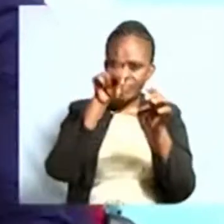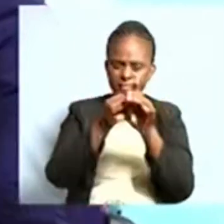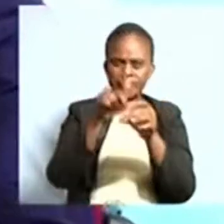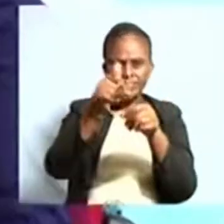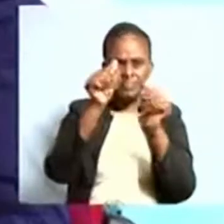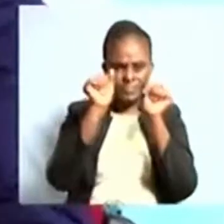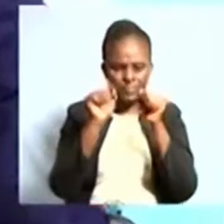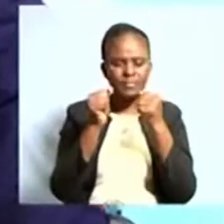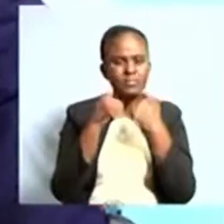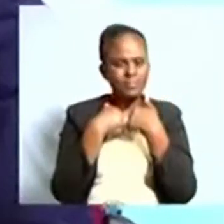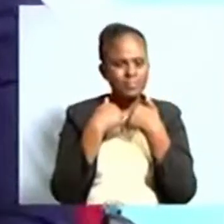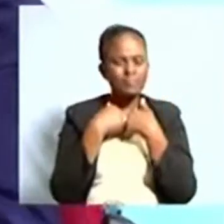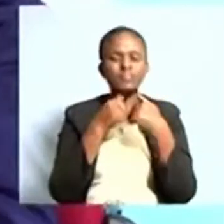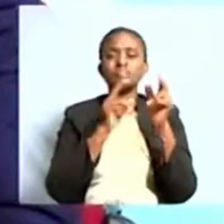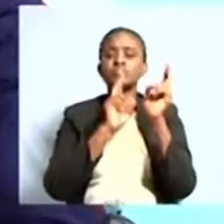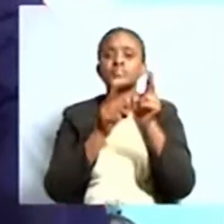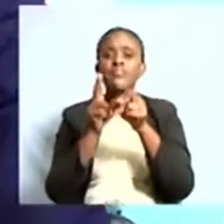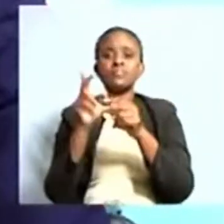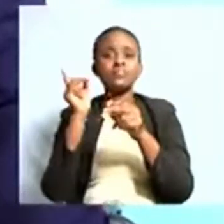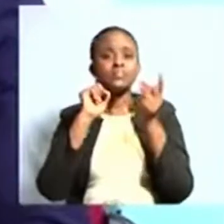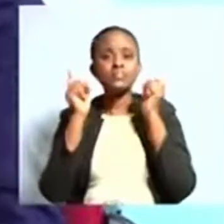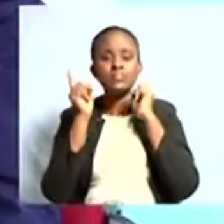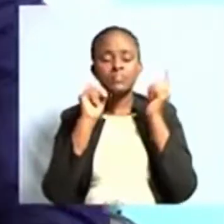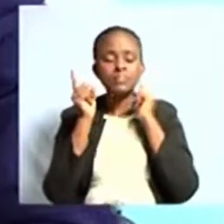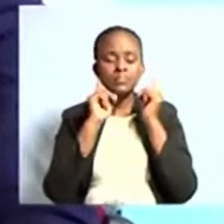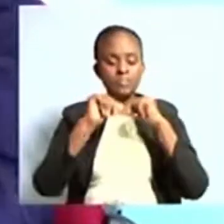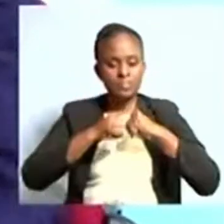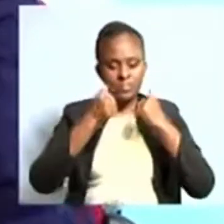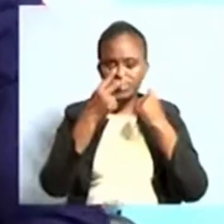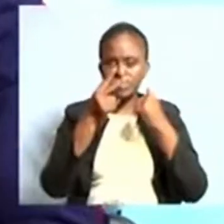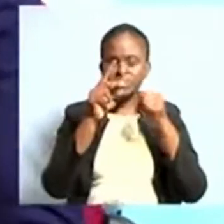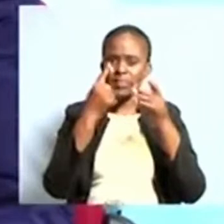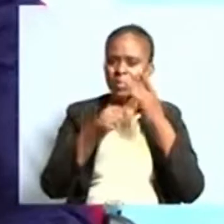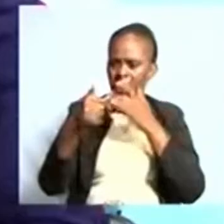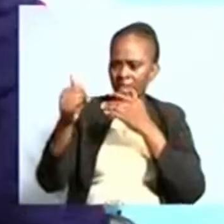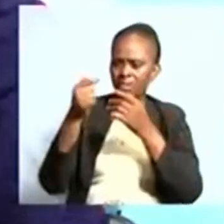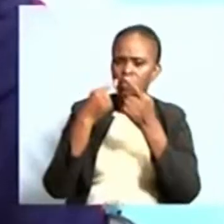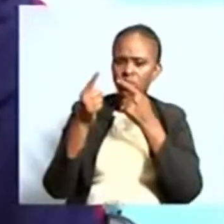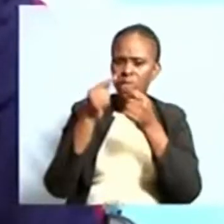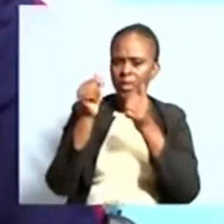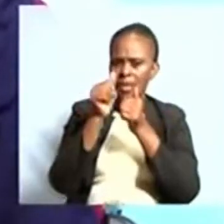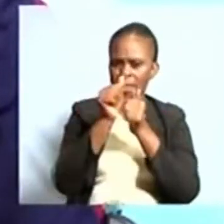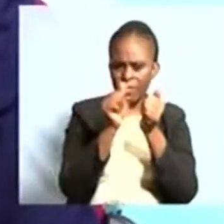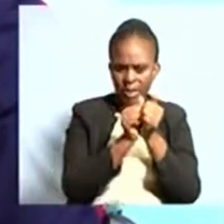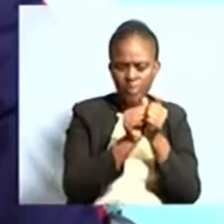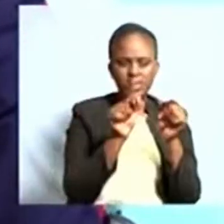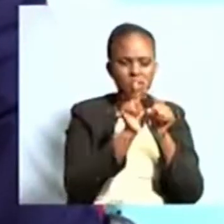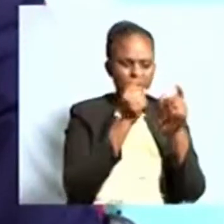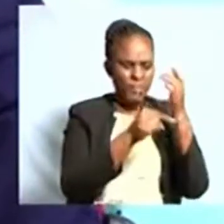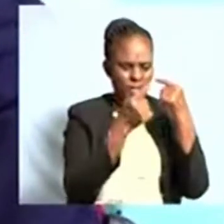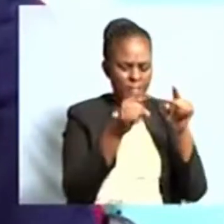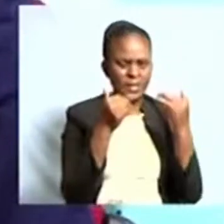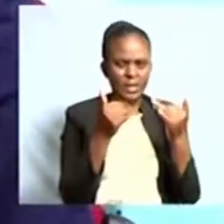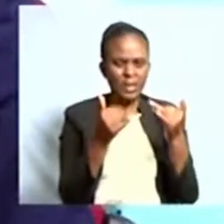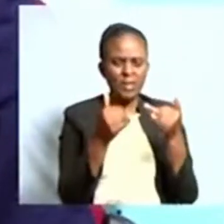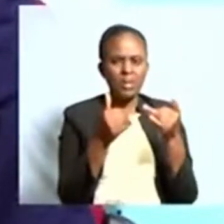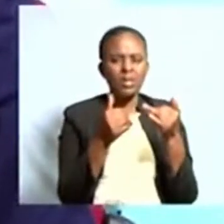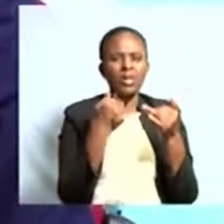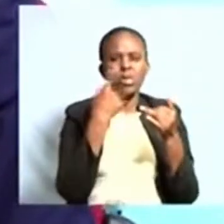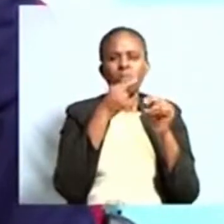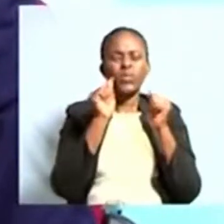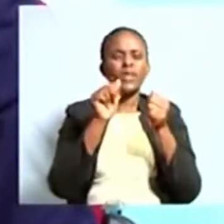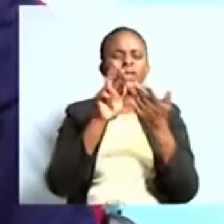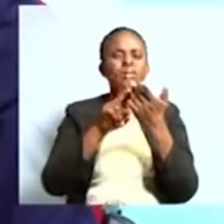we can have feedback and see whether we can marry what we're talking about and what is on the ground, who can then